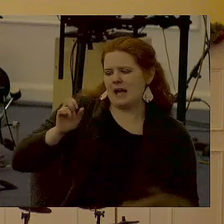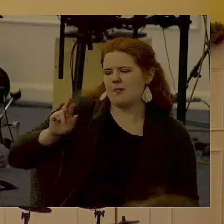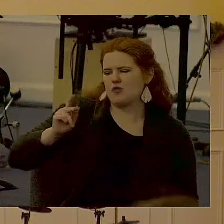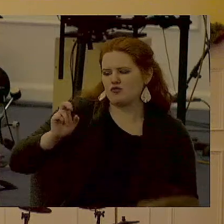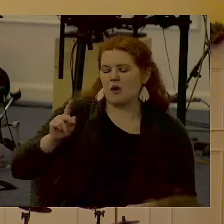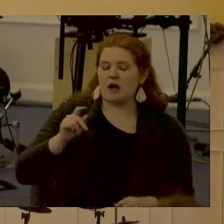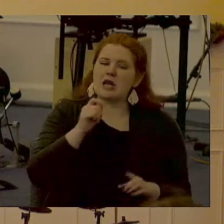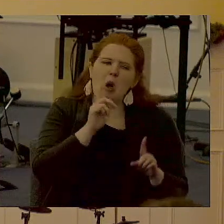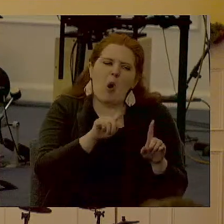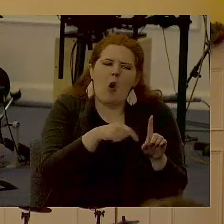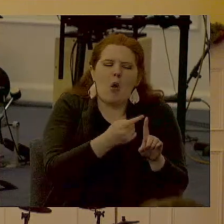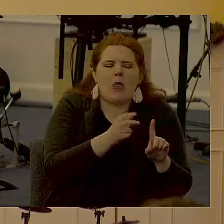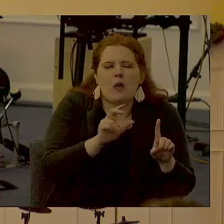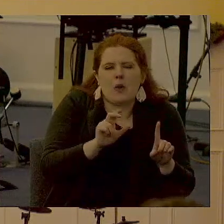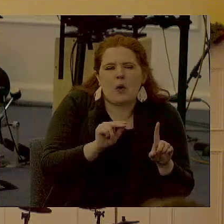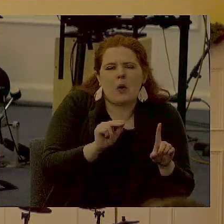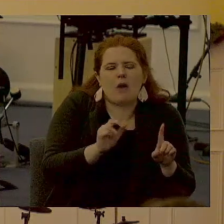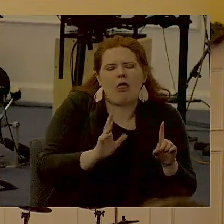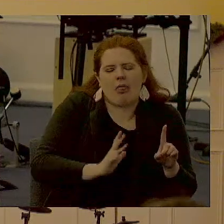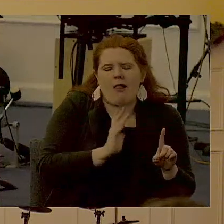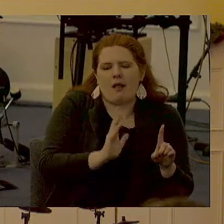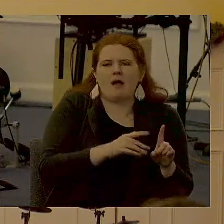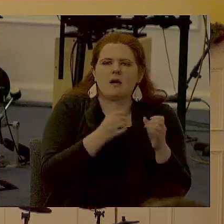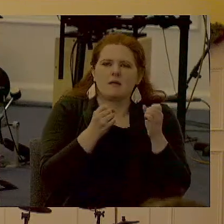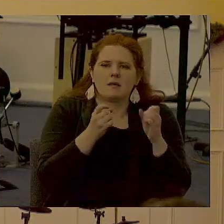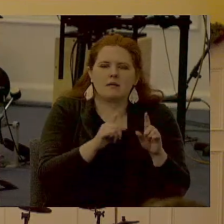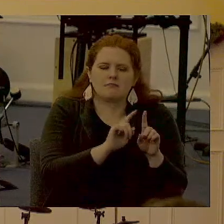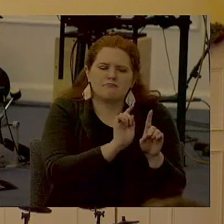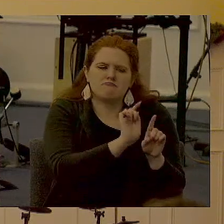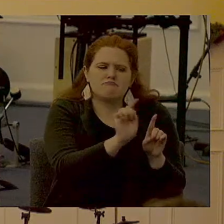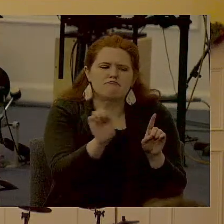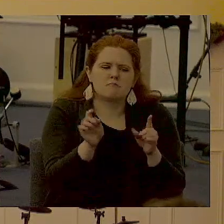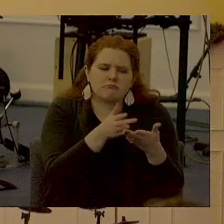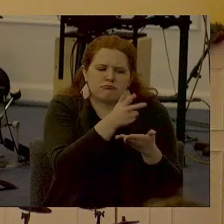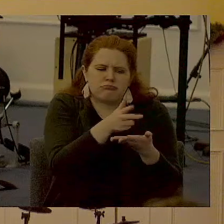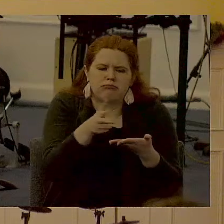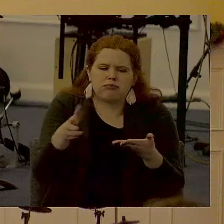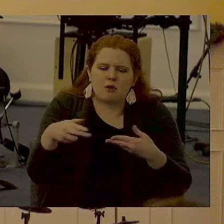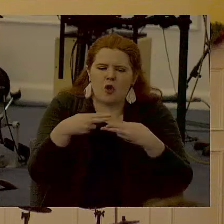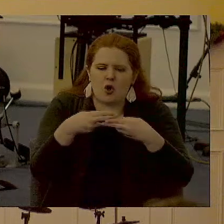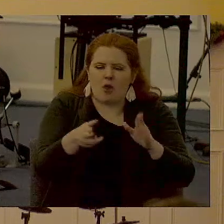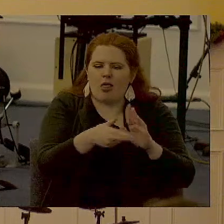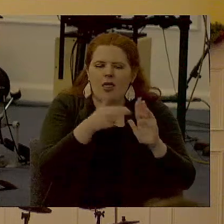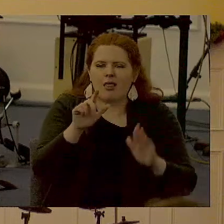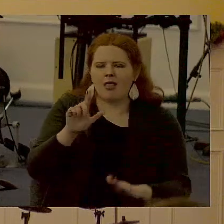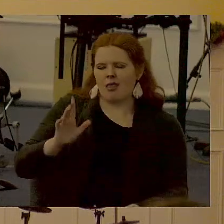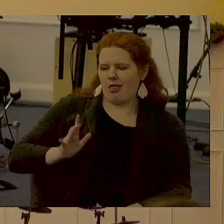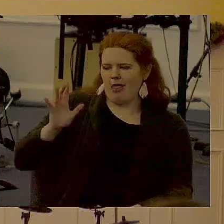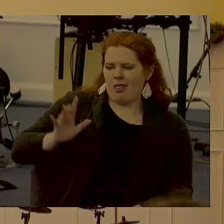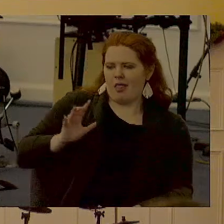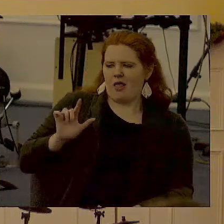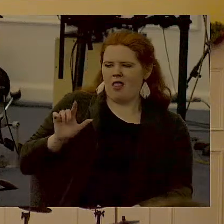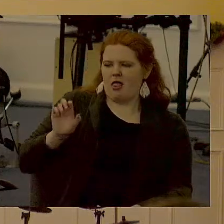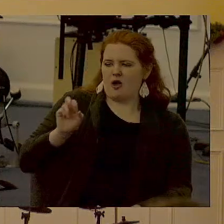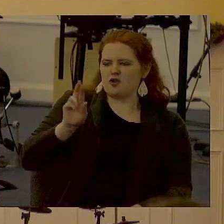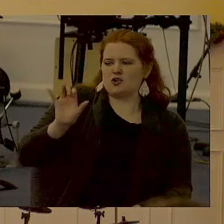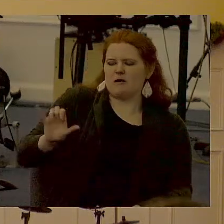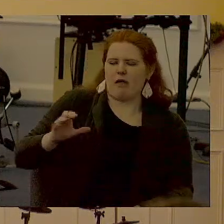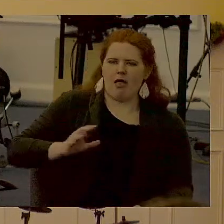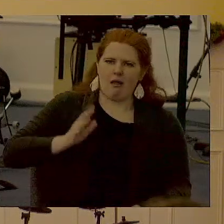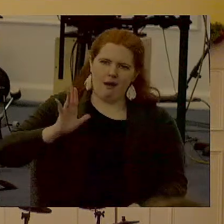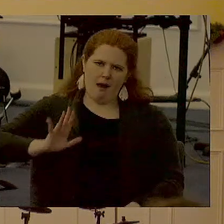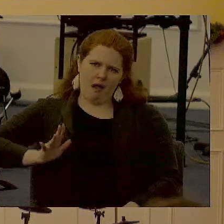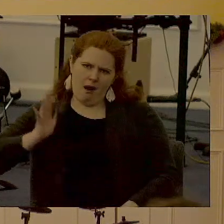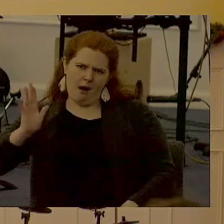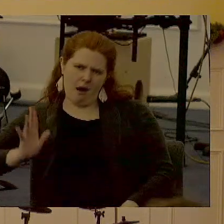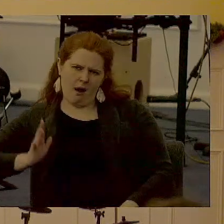luxury pickup truck. In fact, there is a whole line of these vehicles that are called luxury pickup trucks, which,